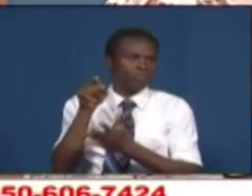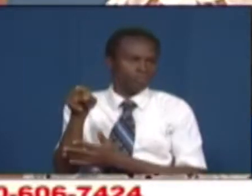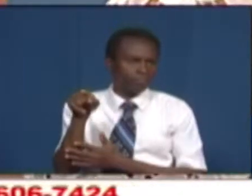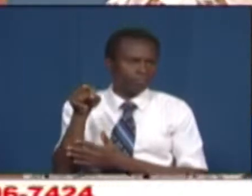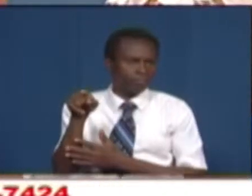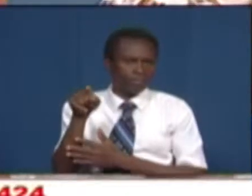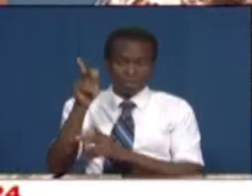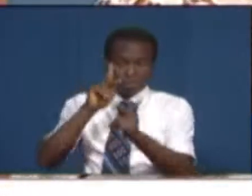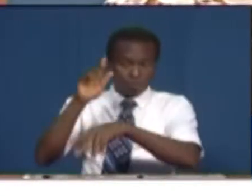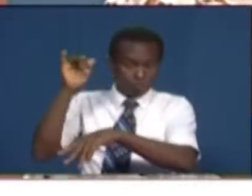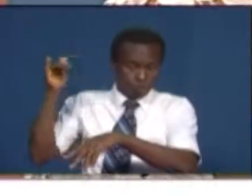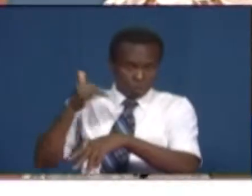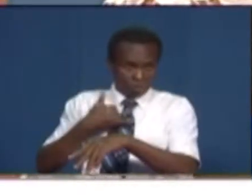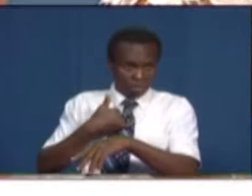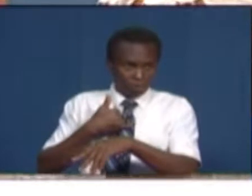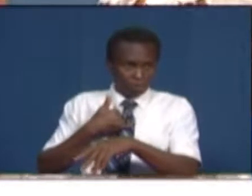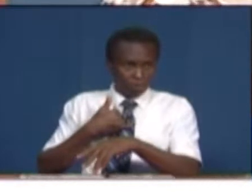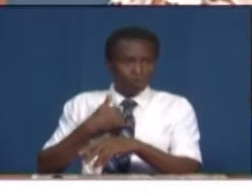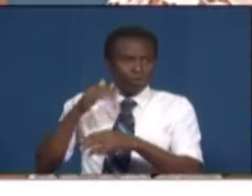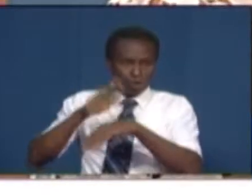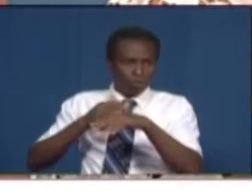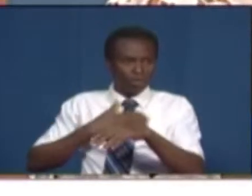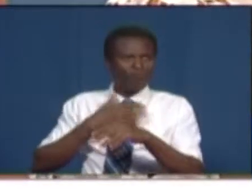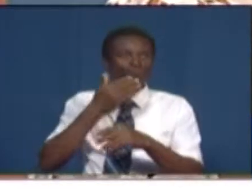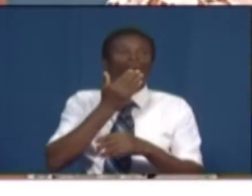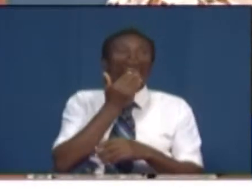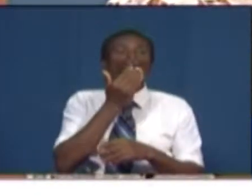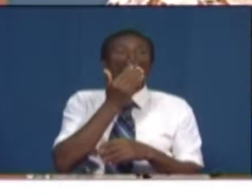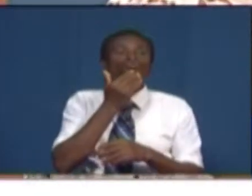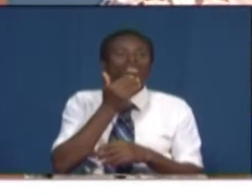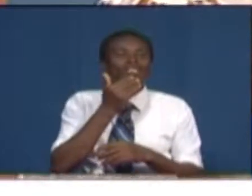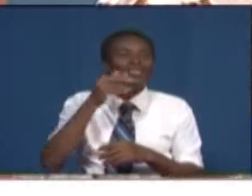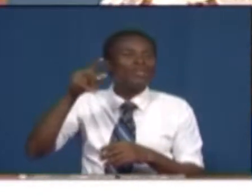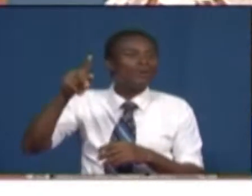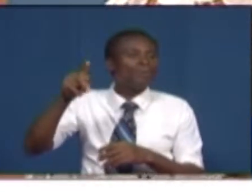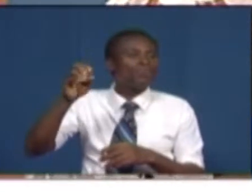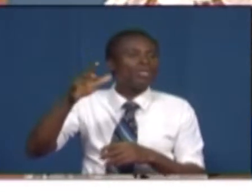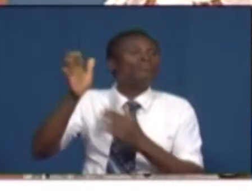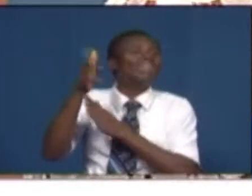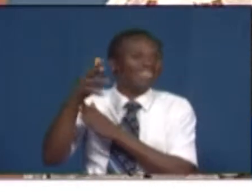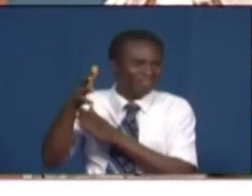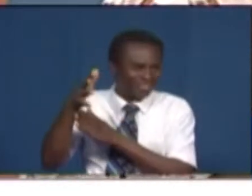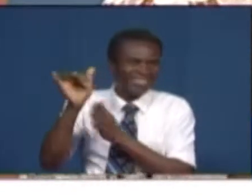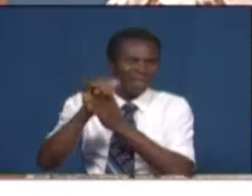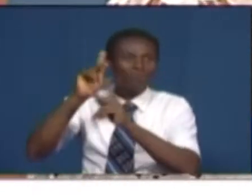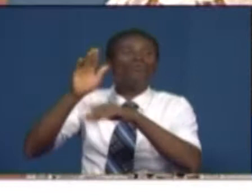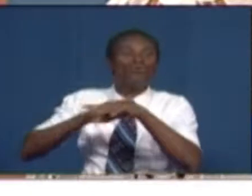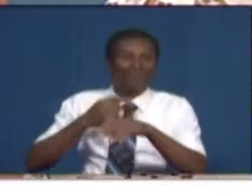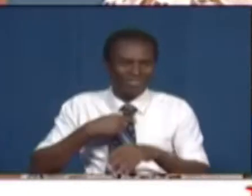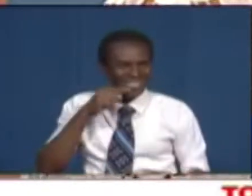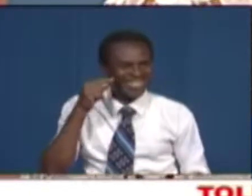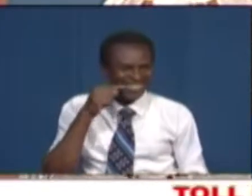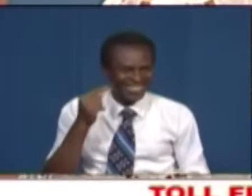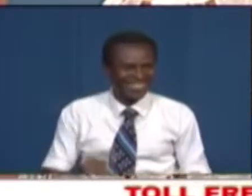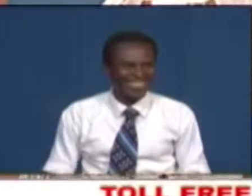people call me sweet potato leaves, you know, and then a soya madam or soya mama, you know, that kind of thing.